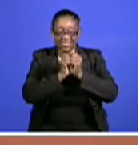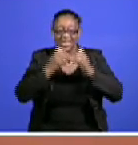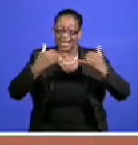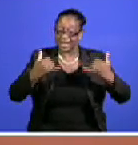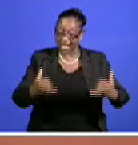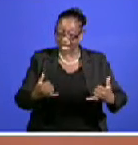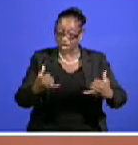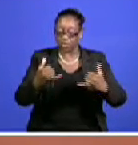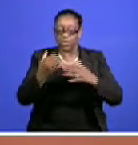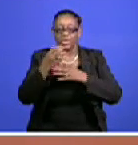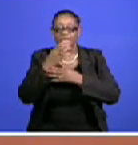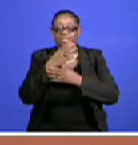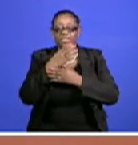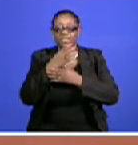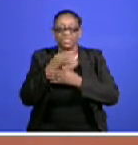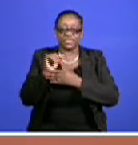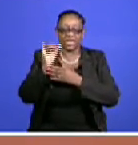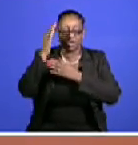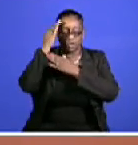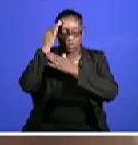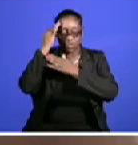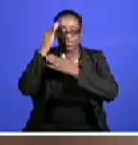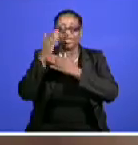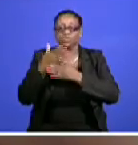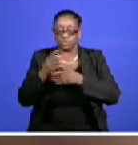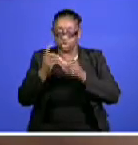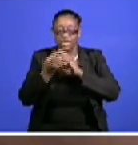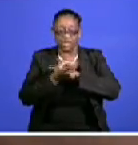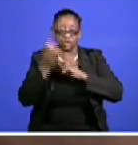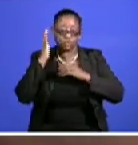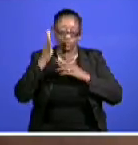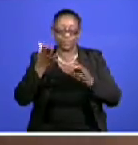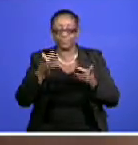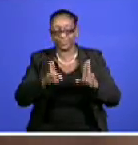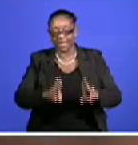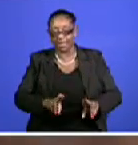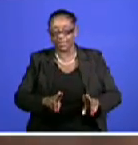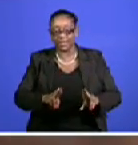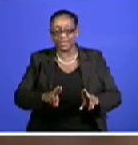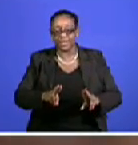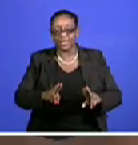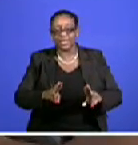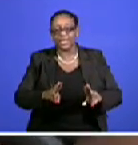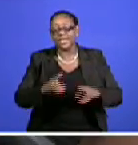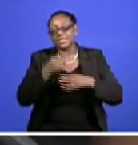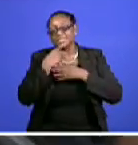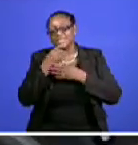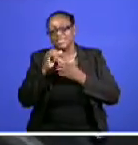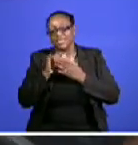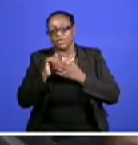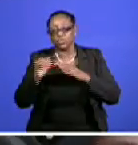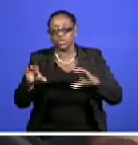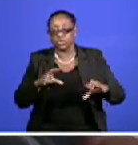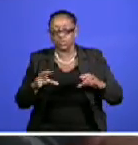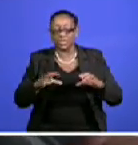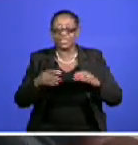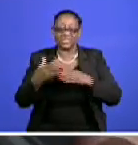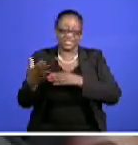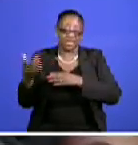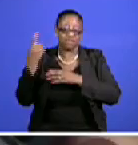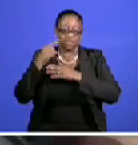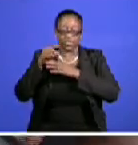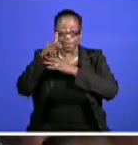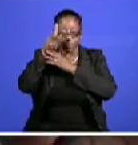there is a foundation, there will be a noticeable change. Certainly, if you come to the Ministry of National Security, and we're doing the same for the Prime